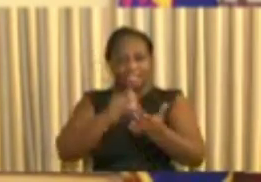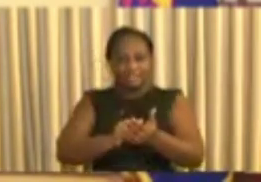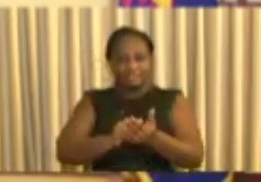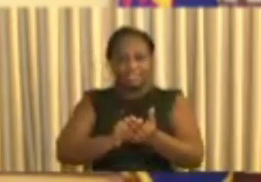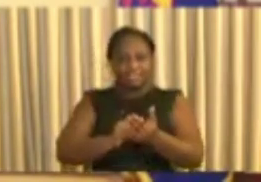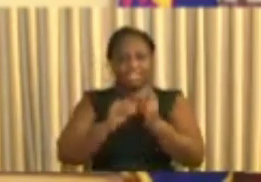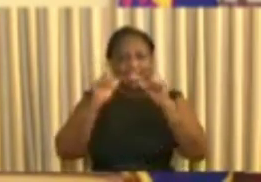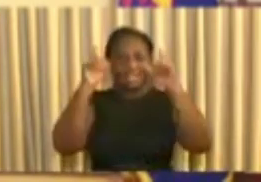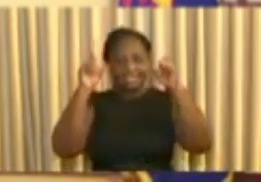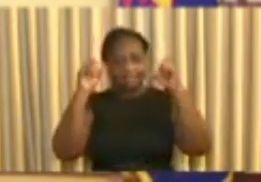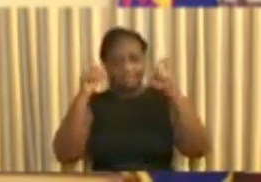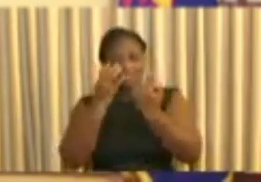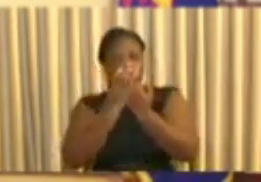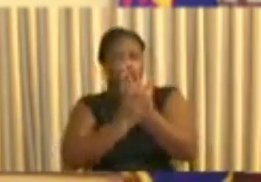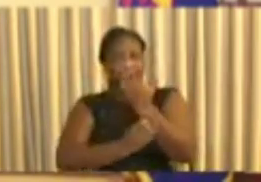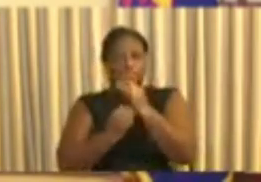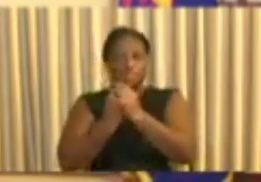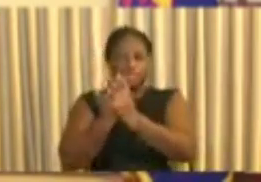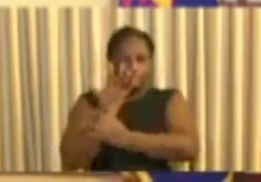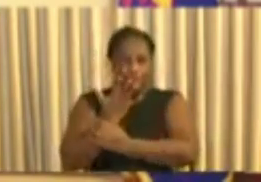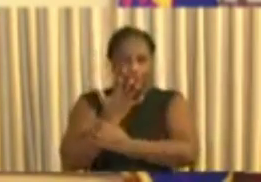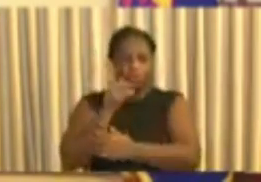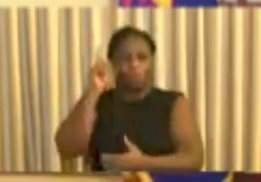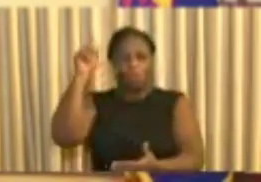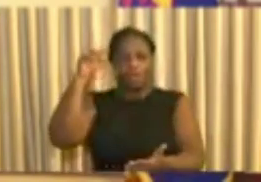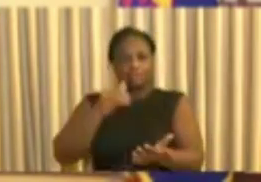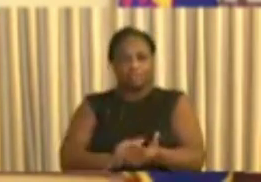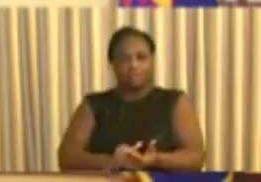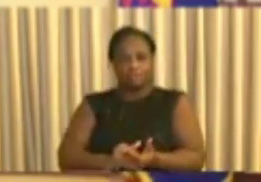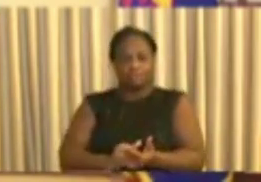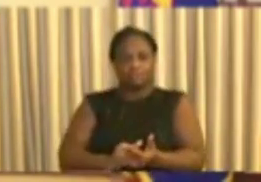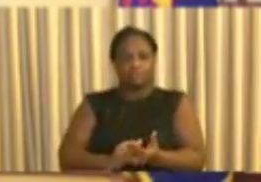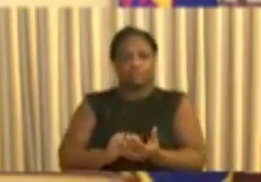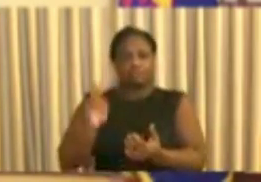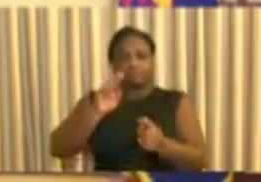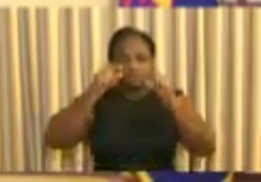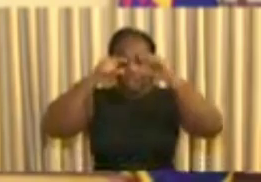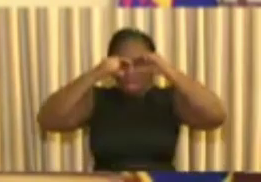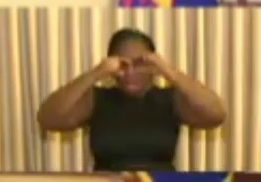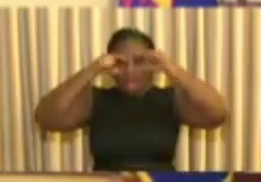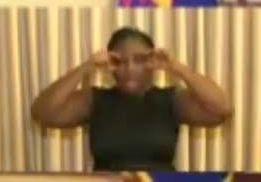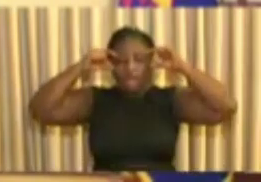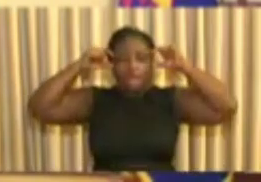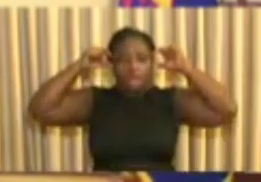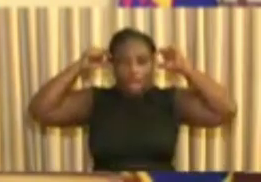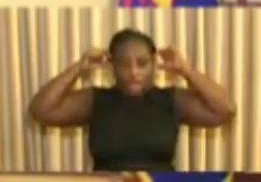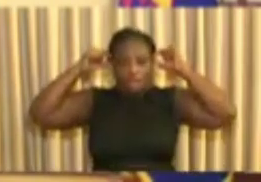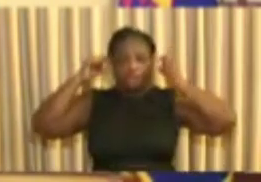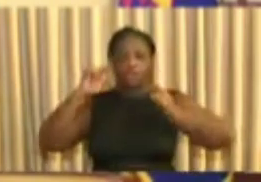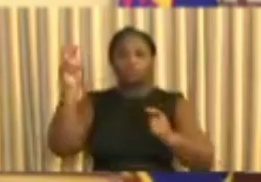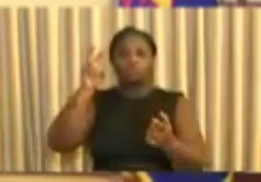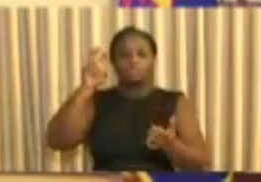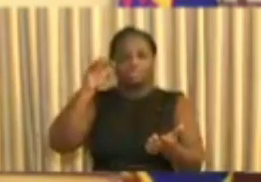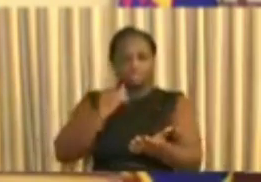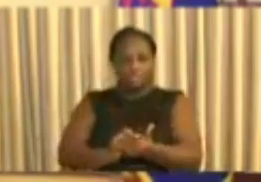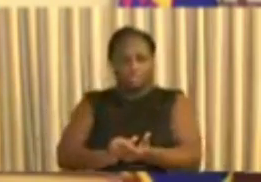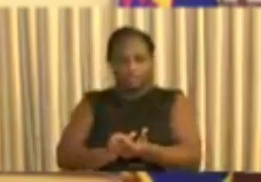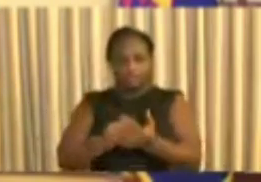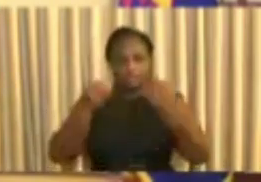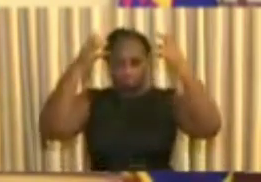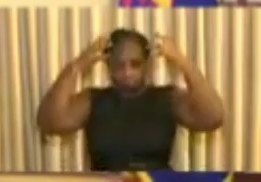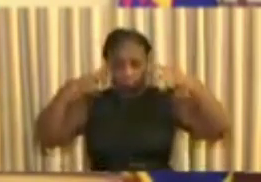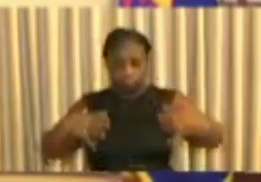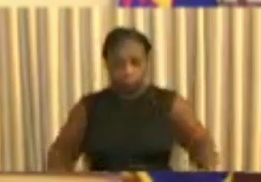558,650 examination gloves, 1,000 reusable goggles, 20,000